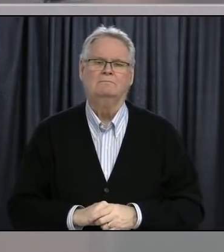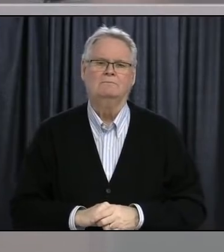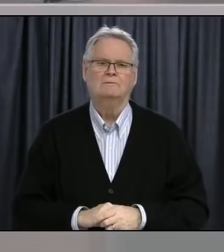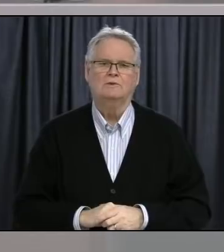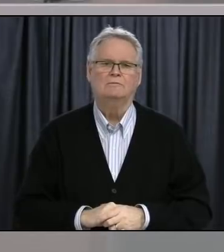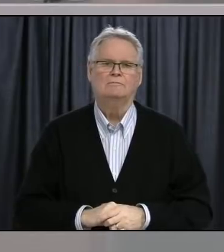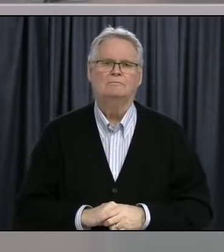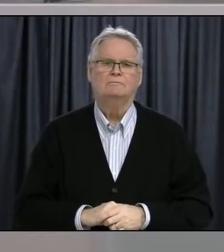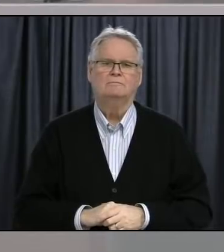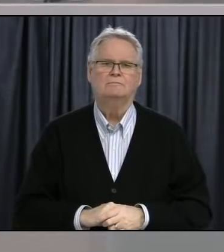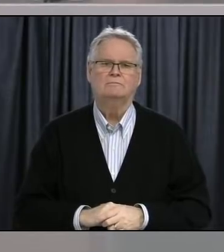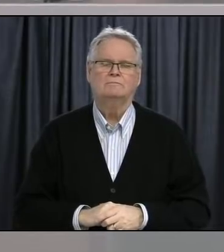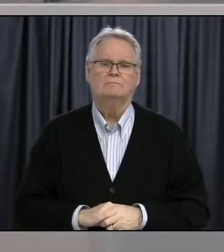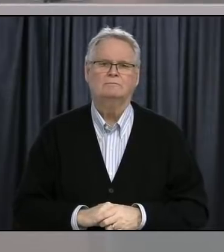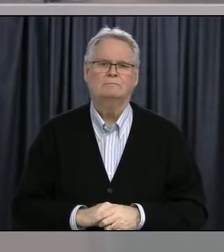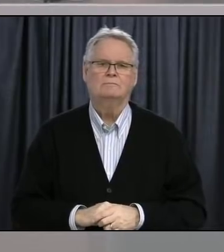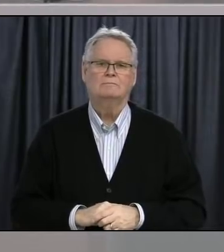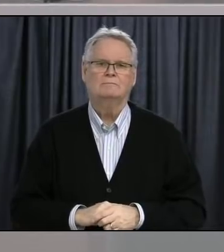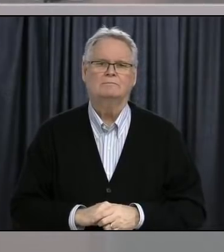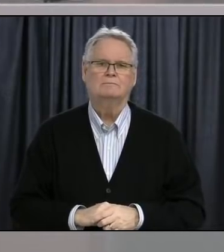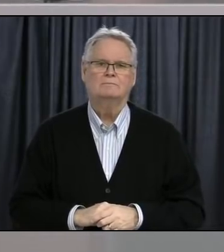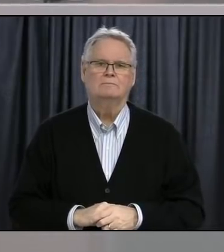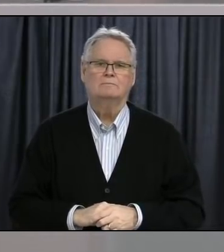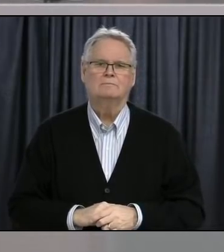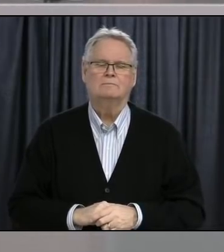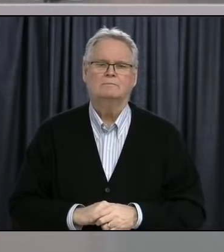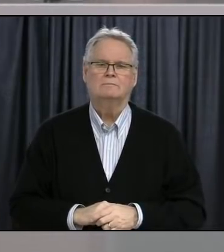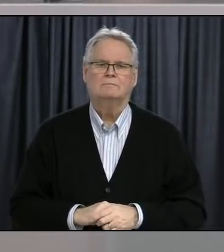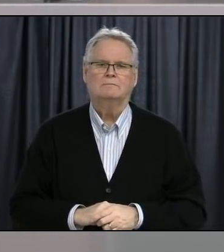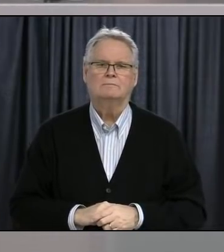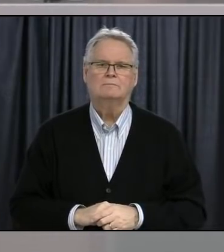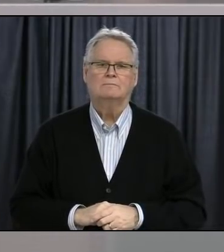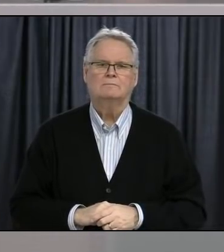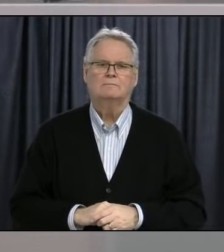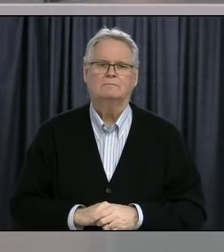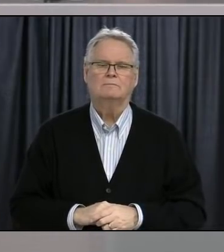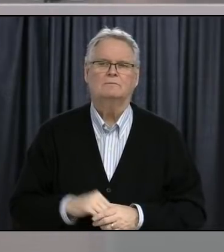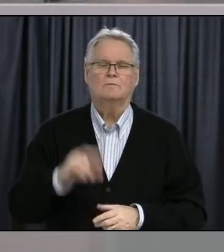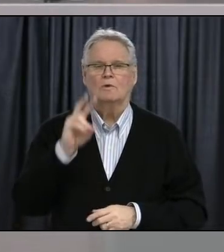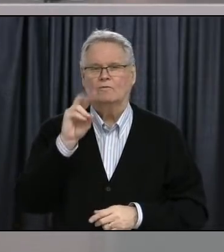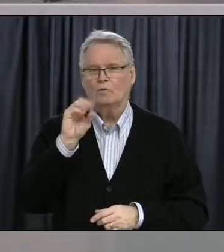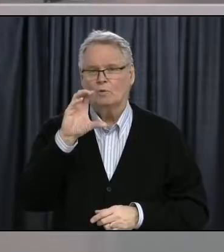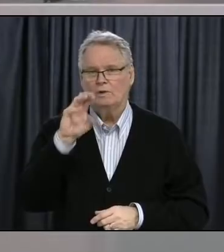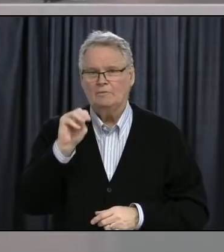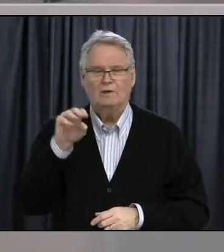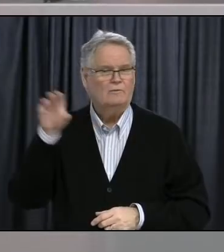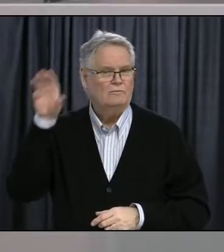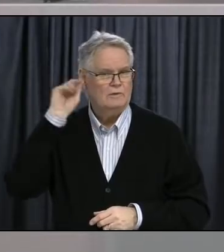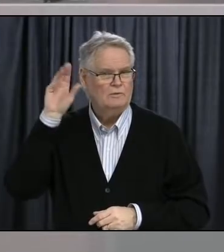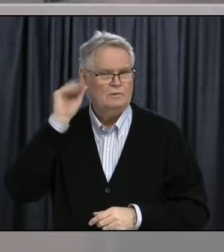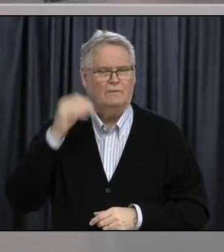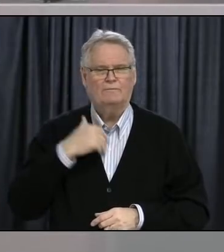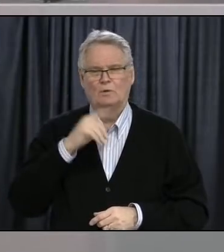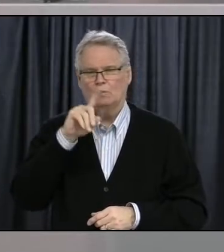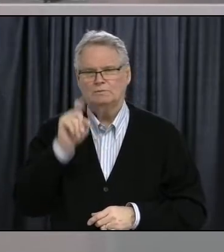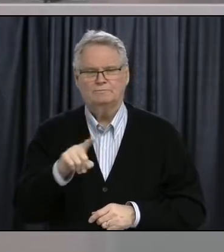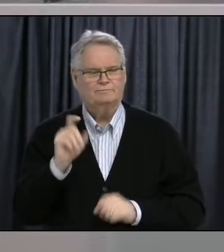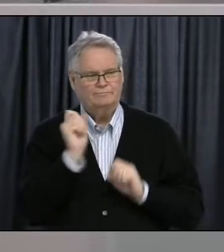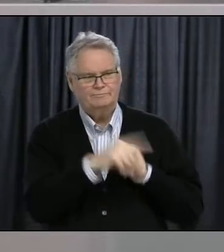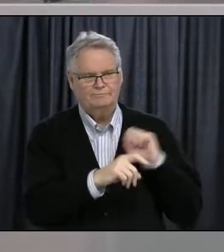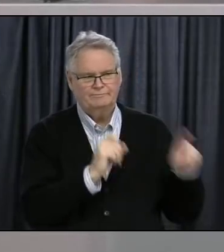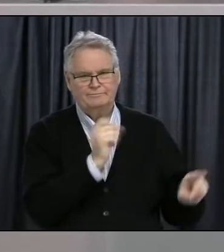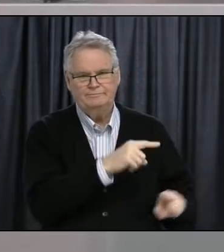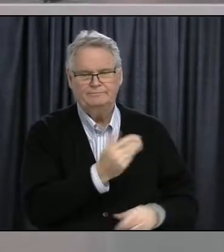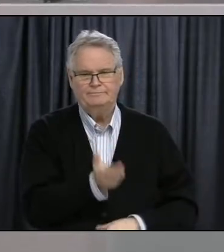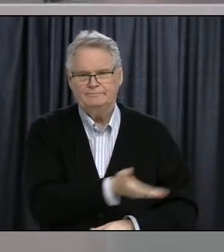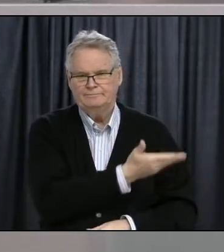Thanks. Our next questions are from Richard Duggan with VOCM. Please go ahead. Thank you. Moving